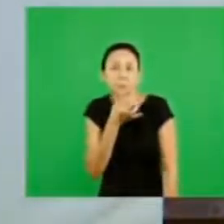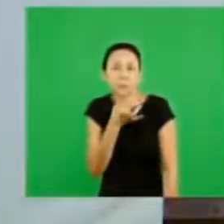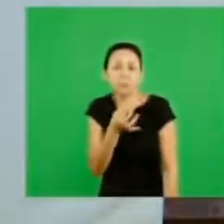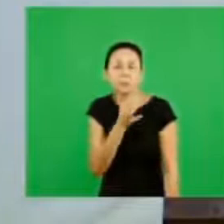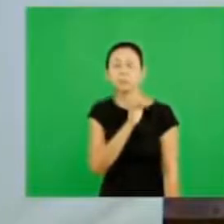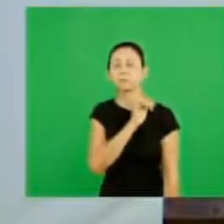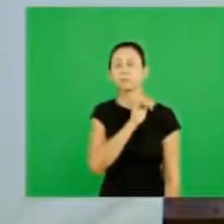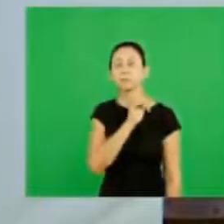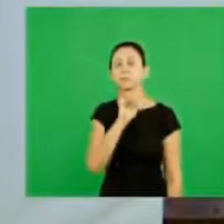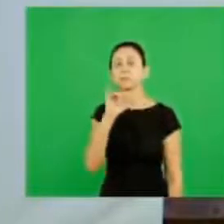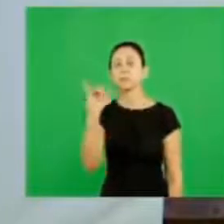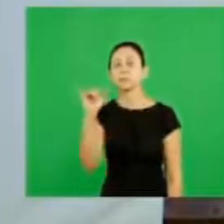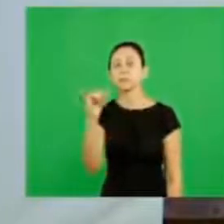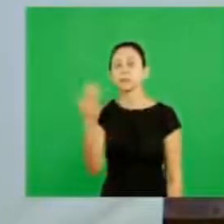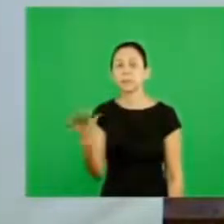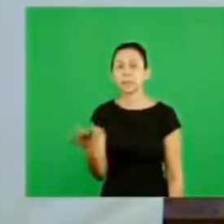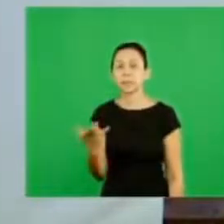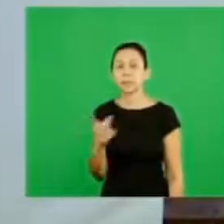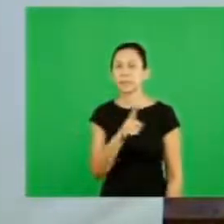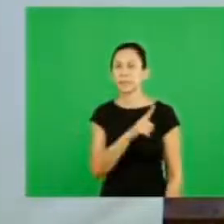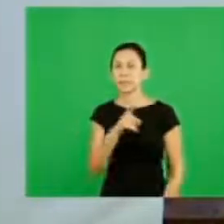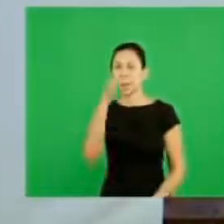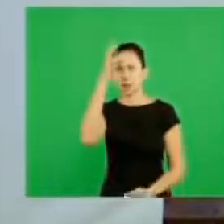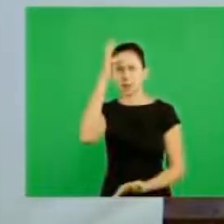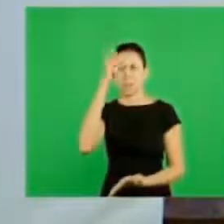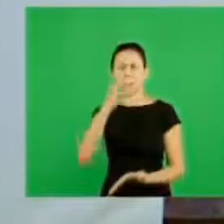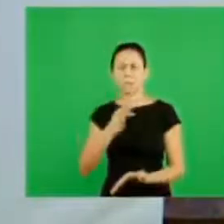they didn't have any argument to say